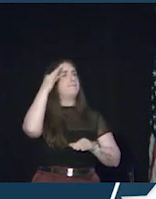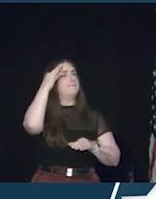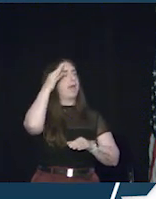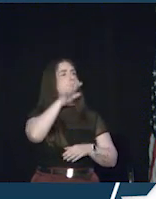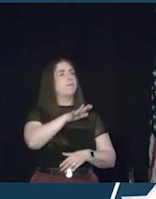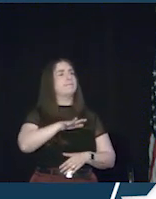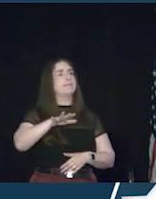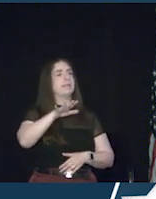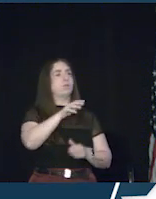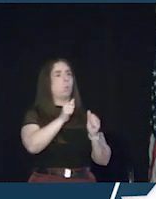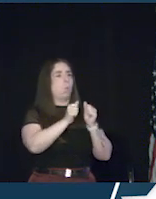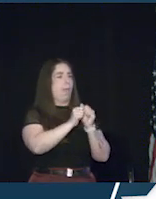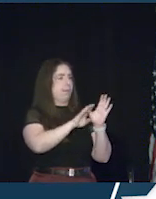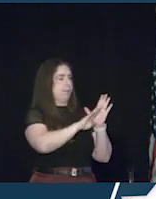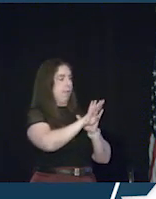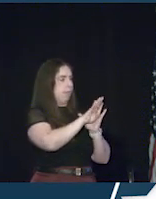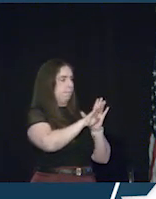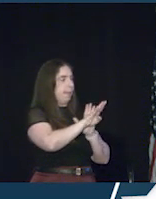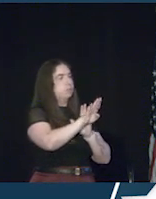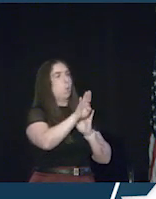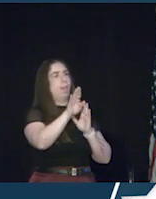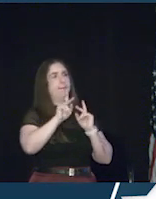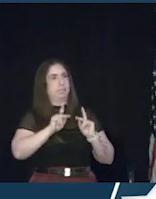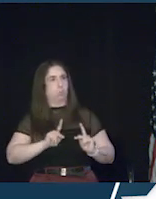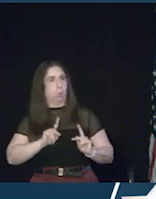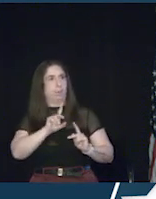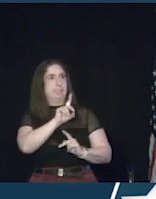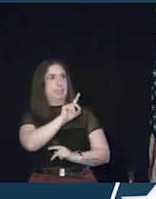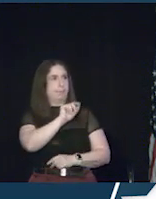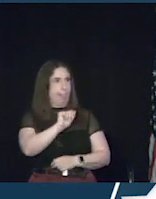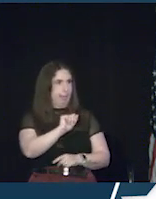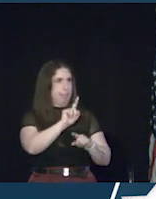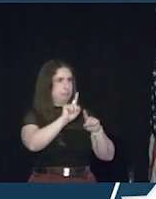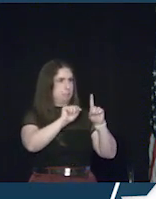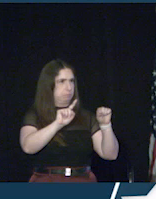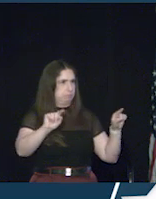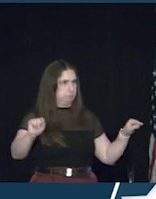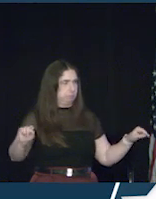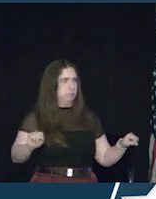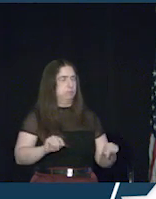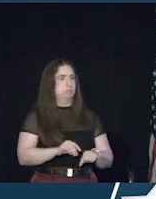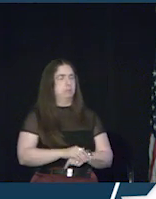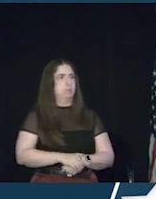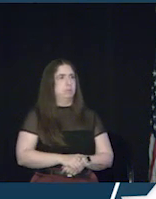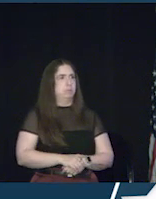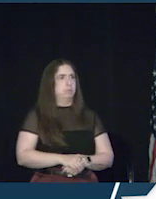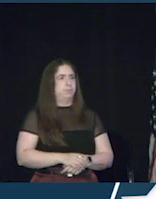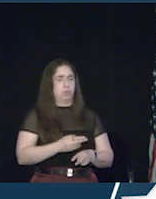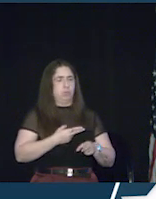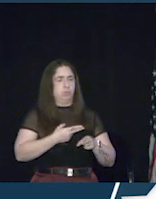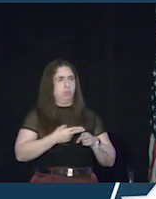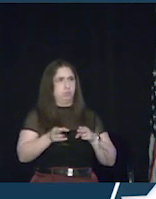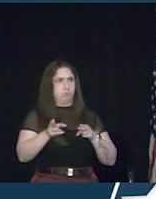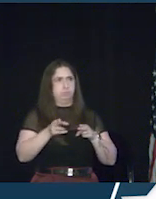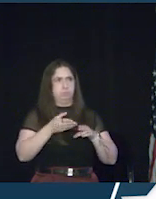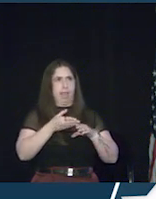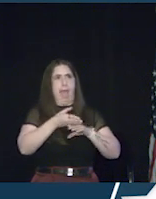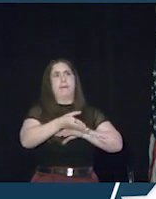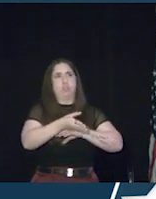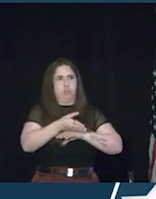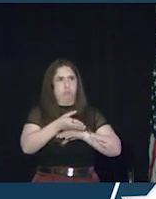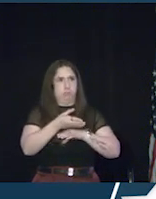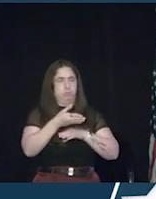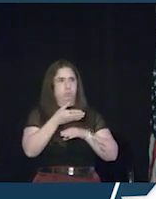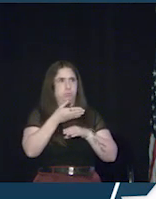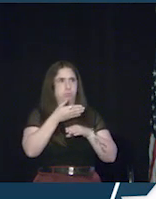and developmental disabilities and other disability conditions. Shortly after I began working at the